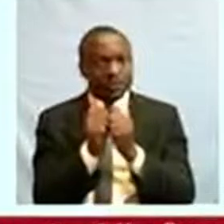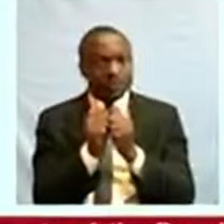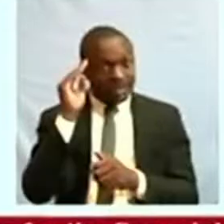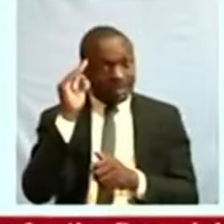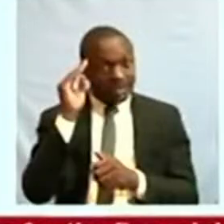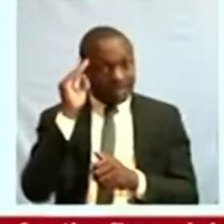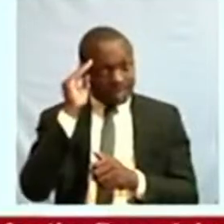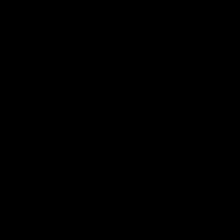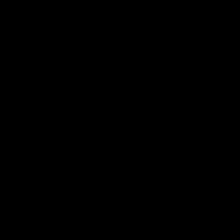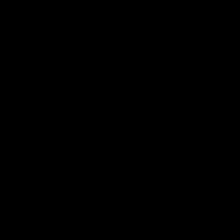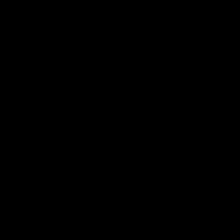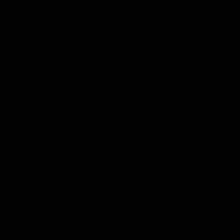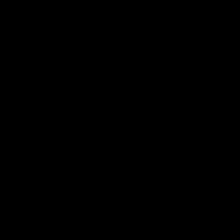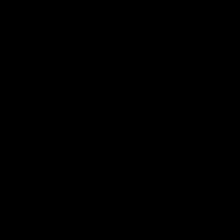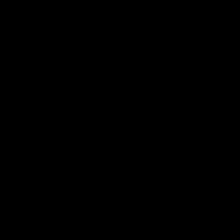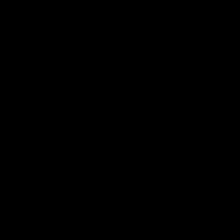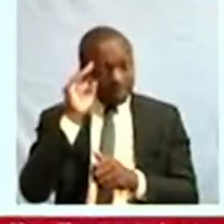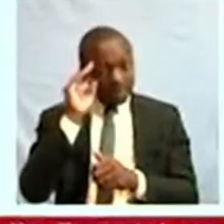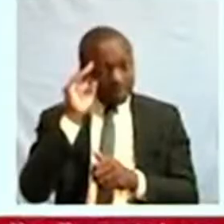CWAC members,